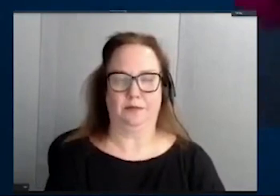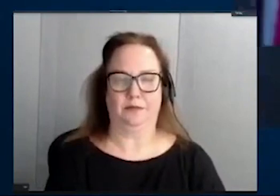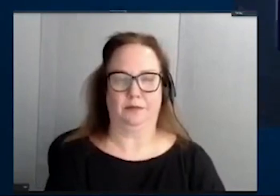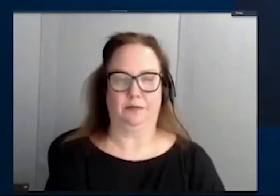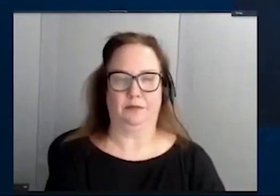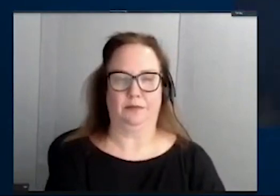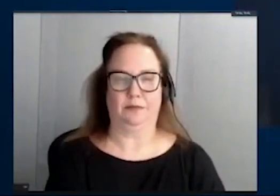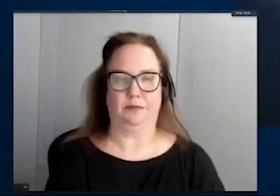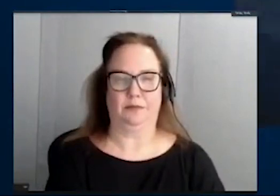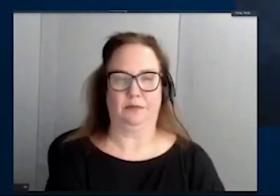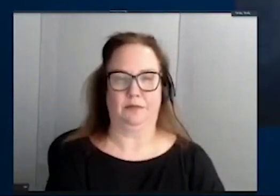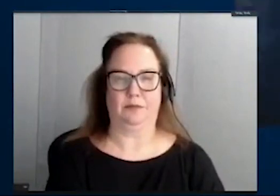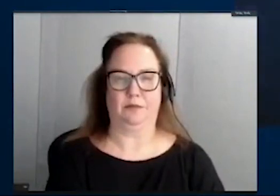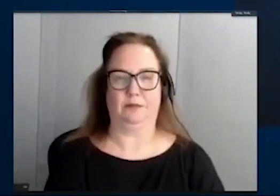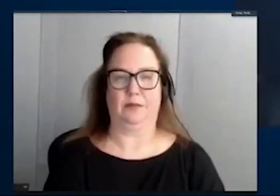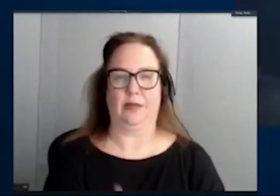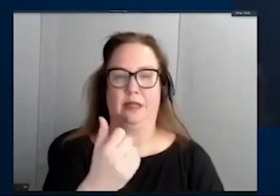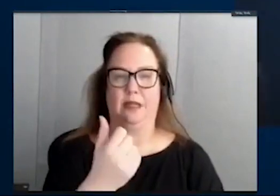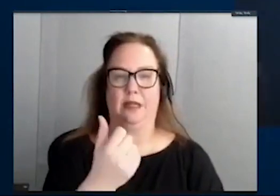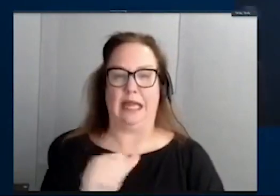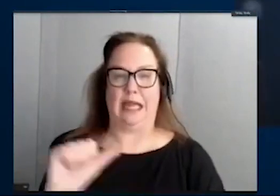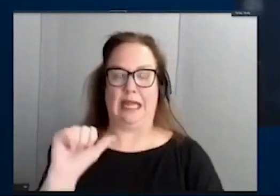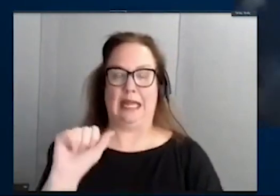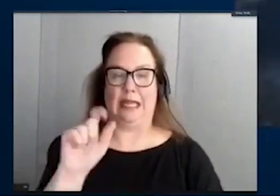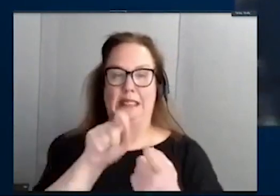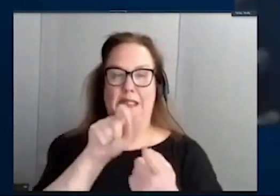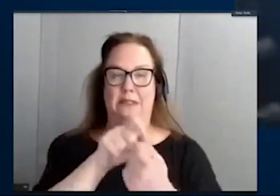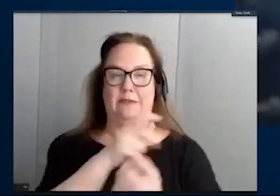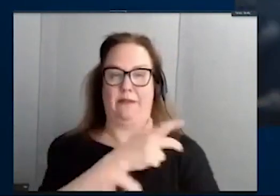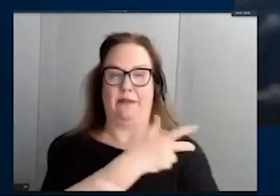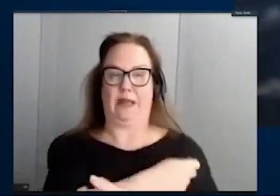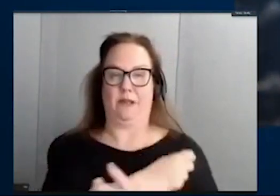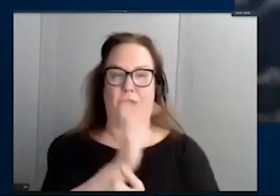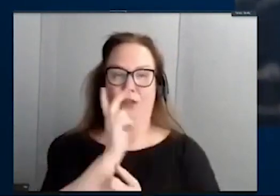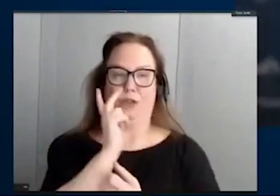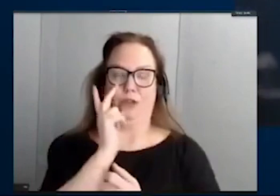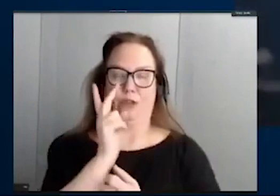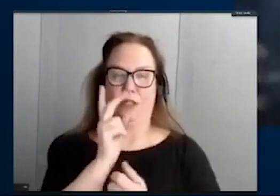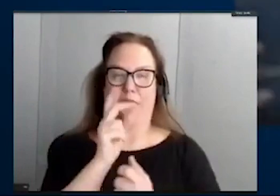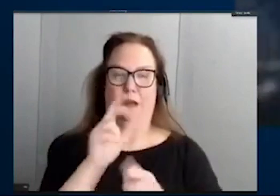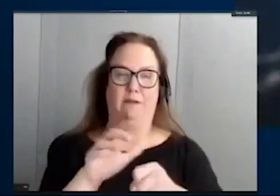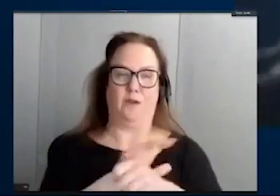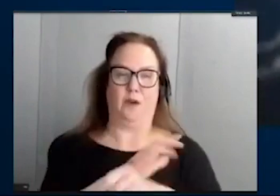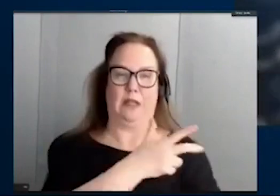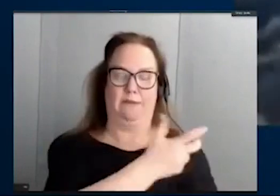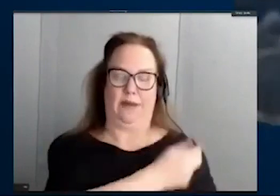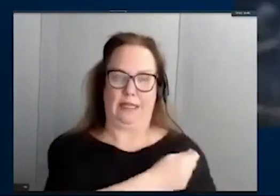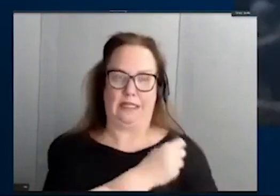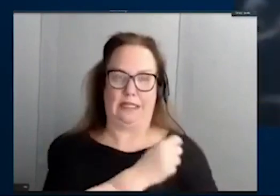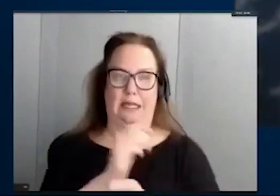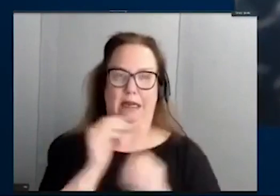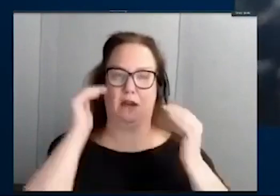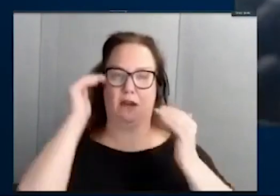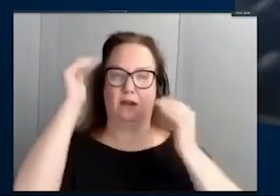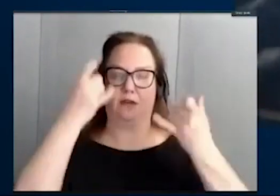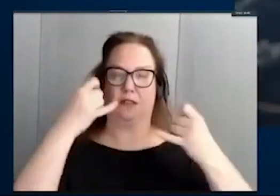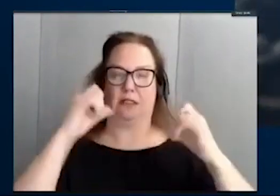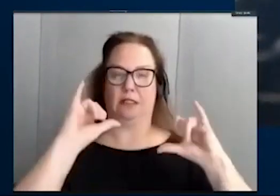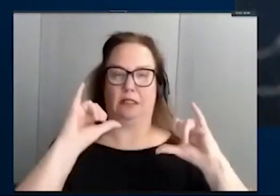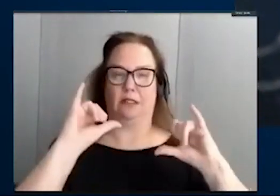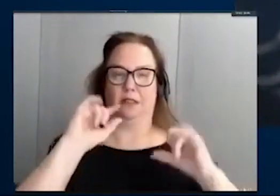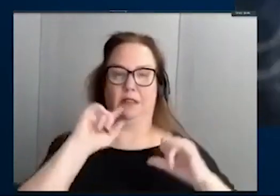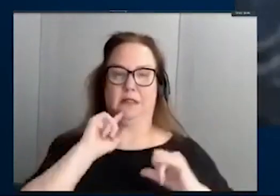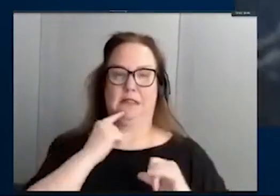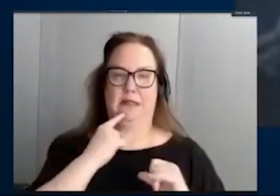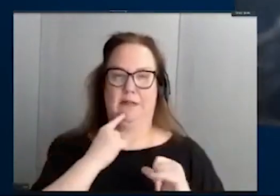Are there any specific factors that you're continually seeing when it comes to fully vaccinated adults still having severe